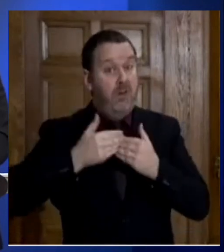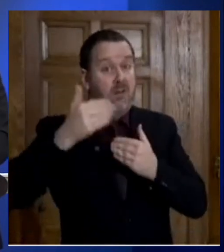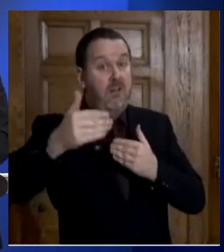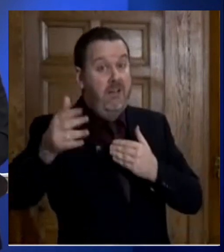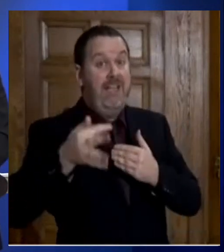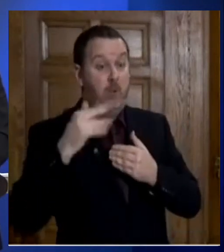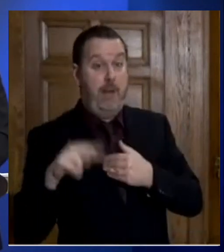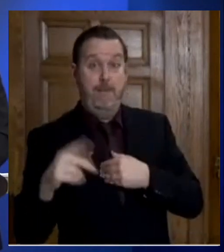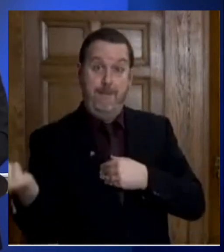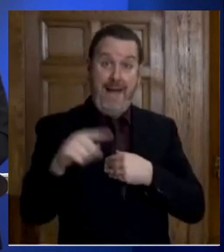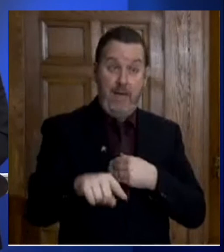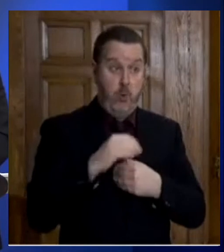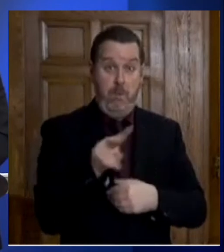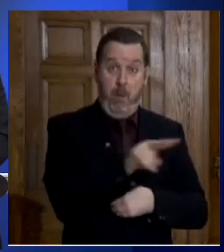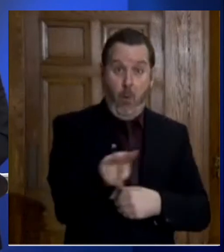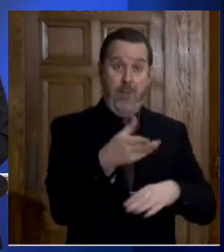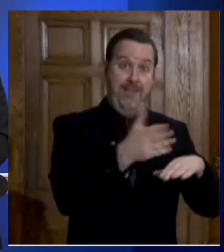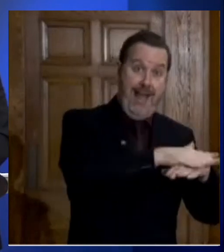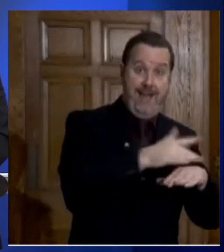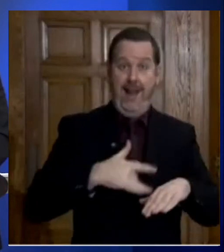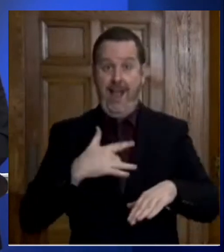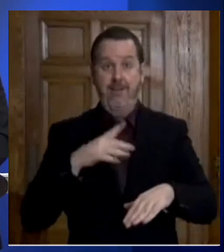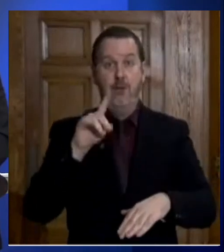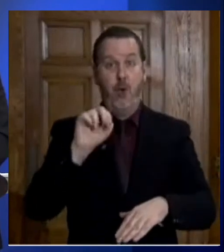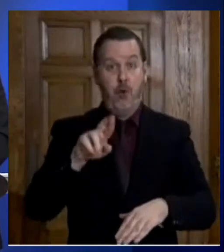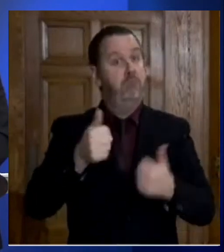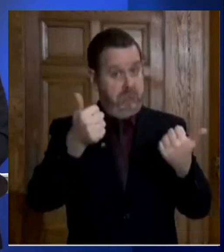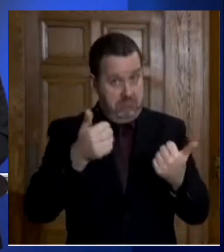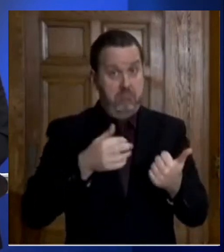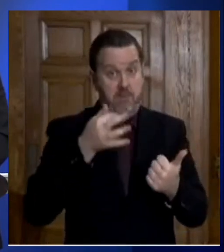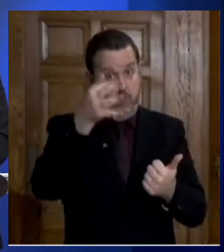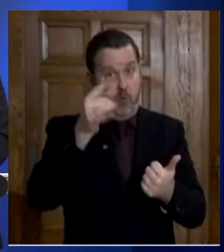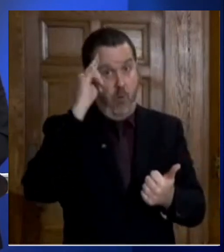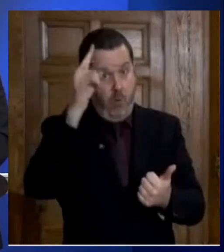possible. Patients will be kept under regular review and surveillance so